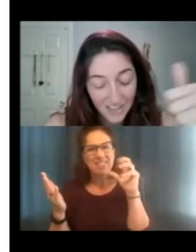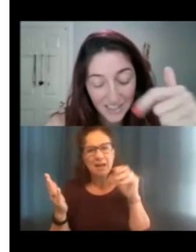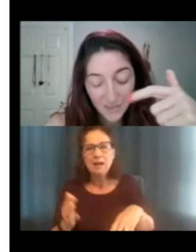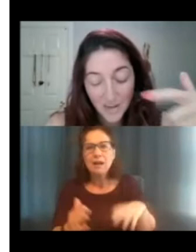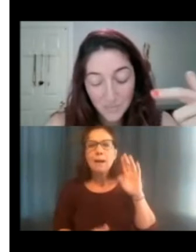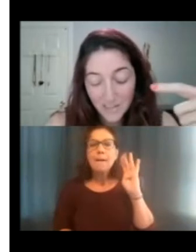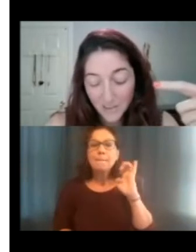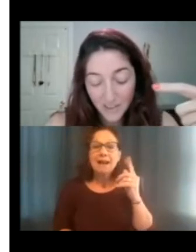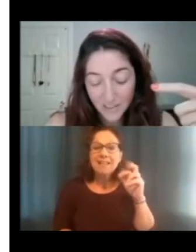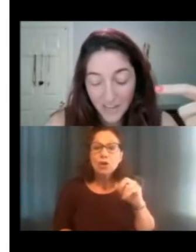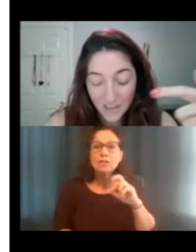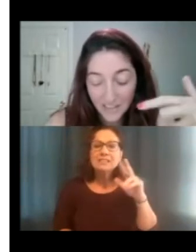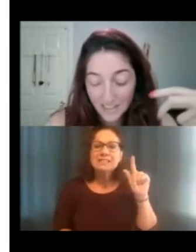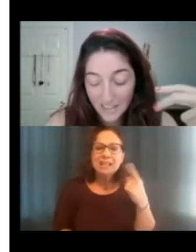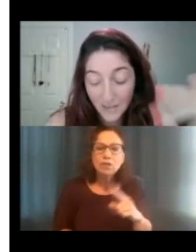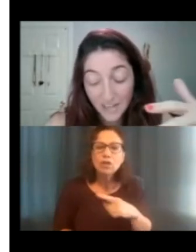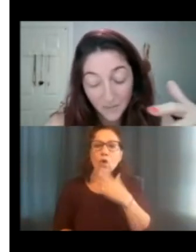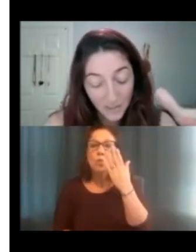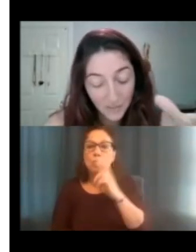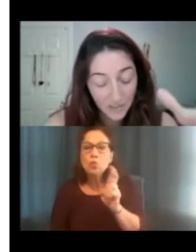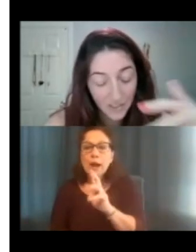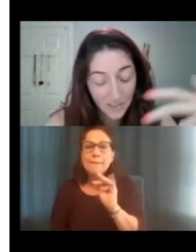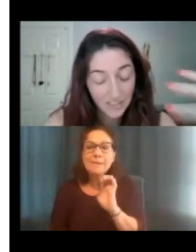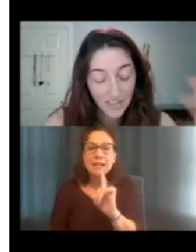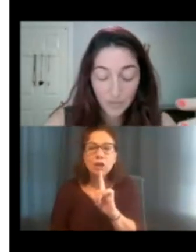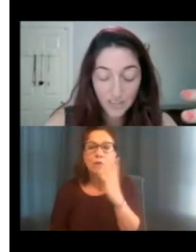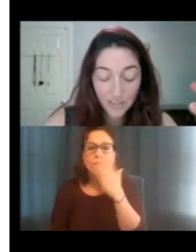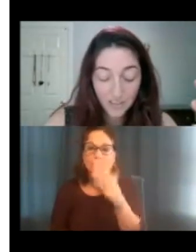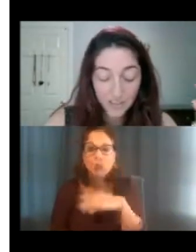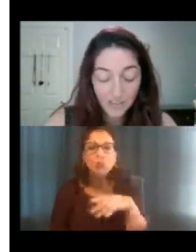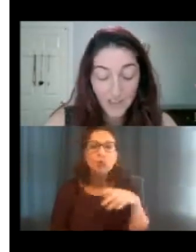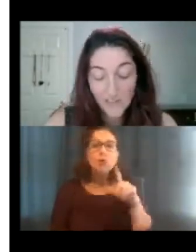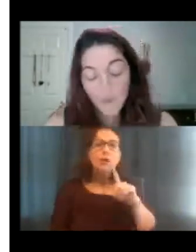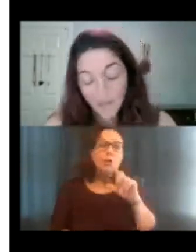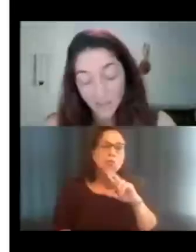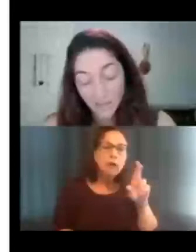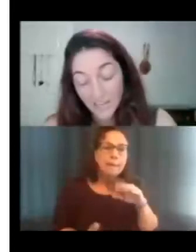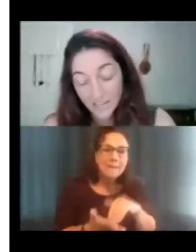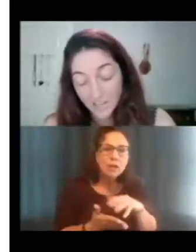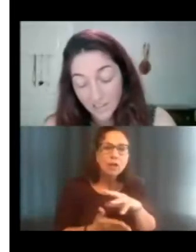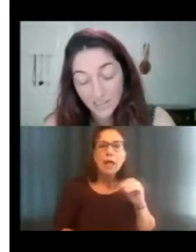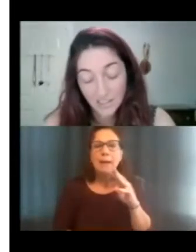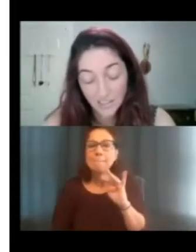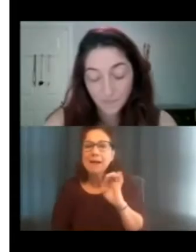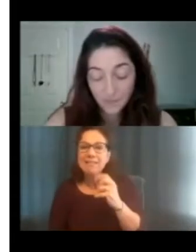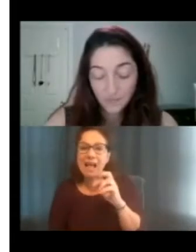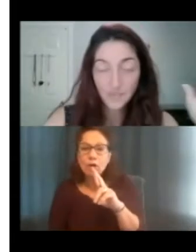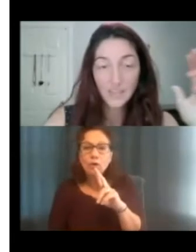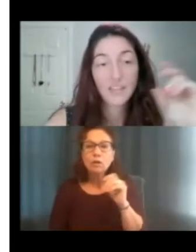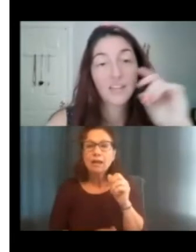cingulate gyrus, right medial frontal gyrus, right inferior frontal gyrus, left precentral gyrus, and bilateral anterior